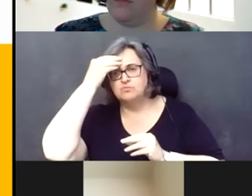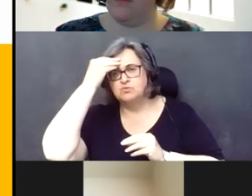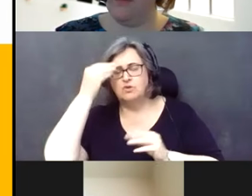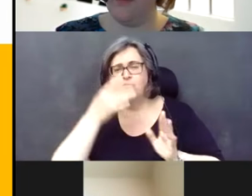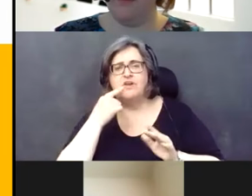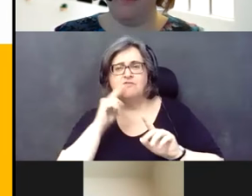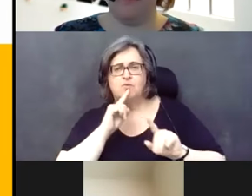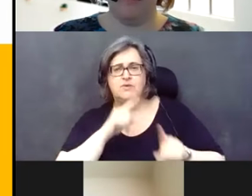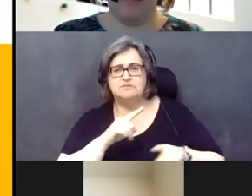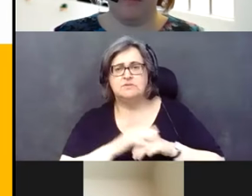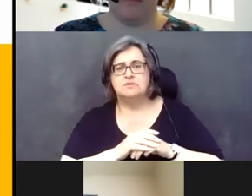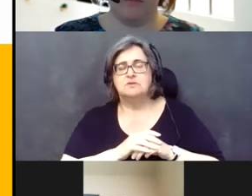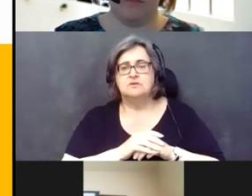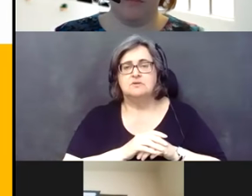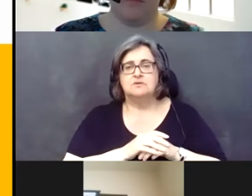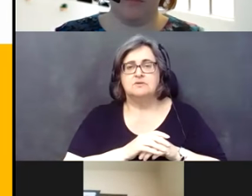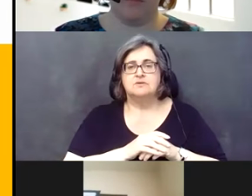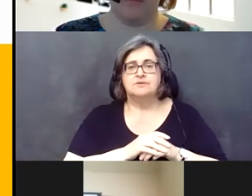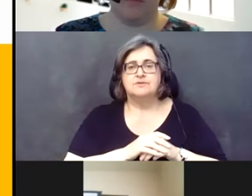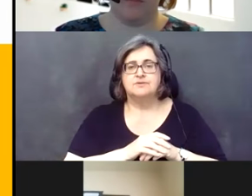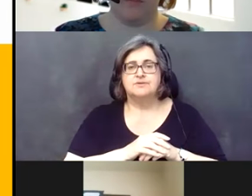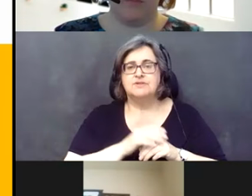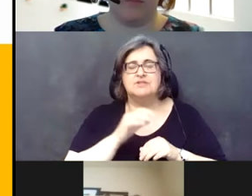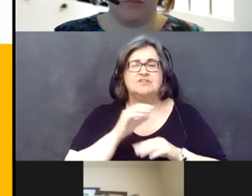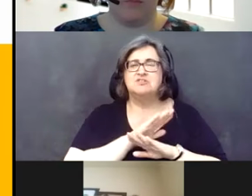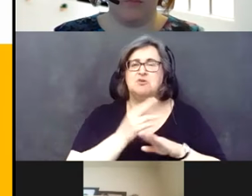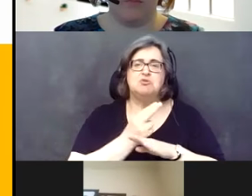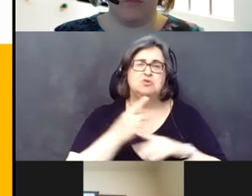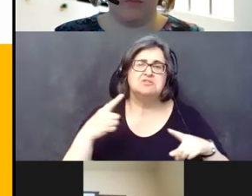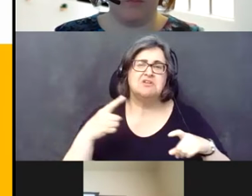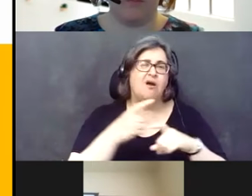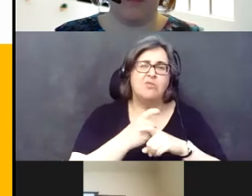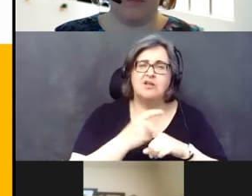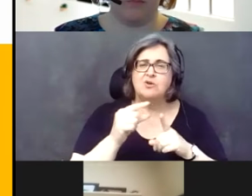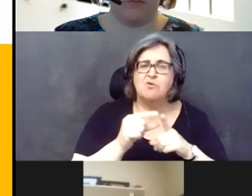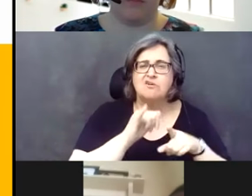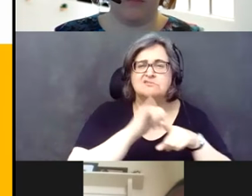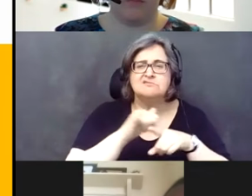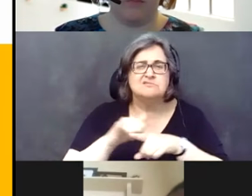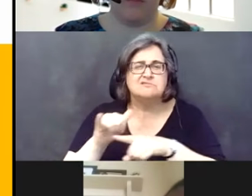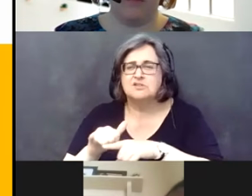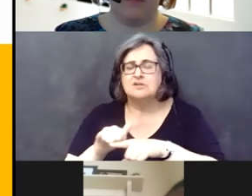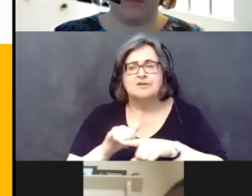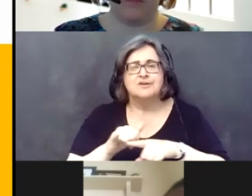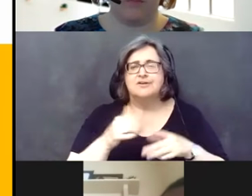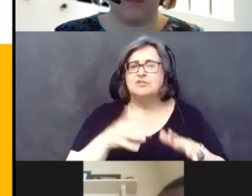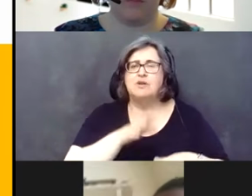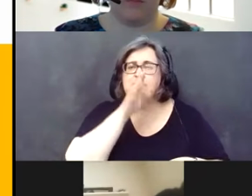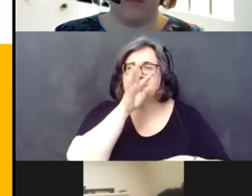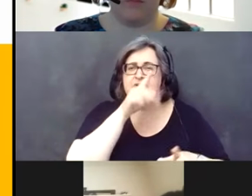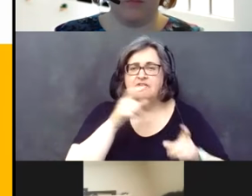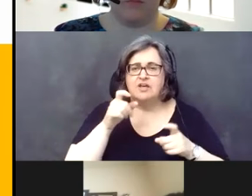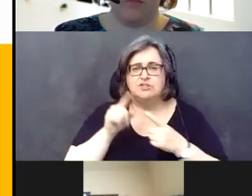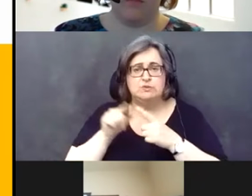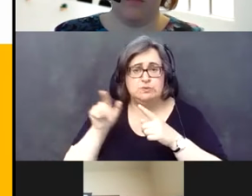response instead of either using complicated words or speaking really fast to the person